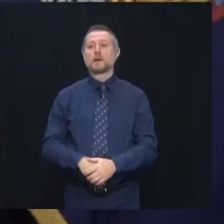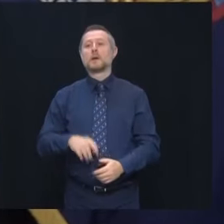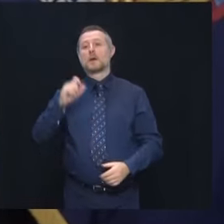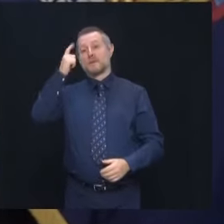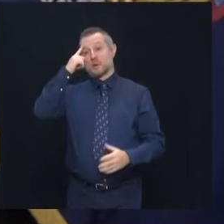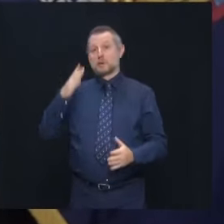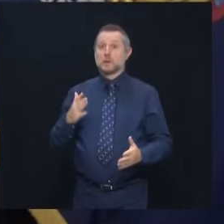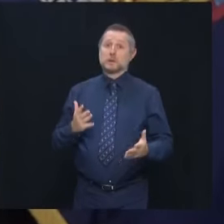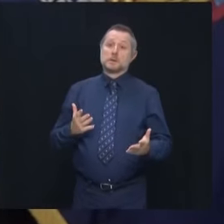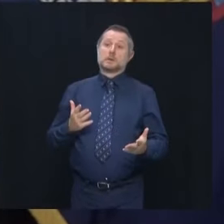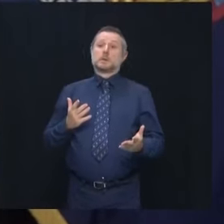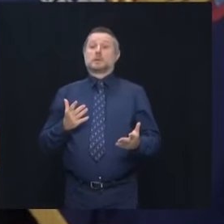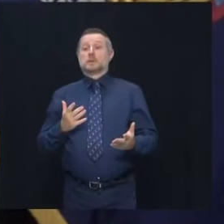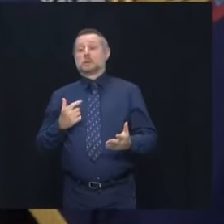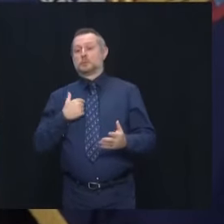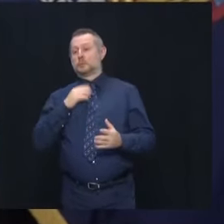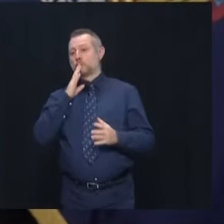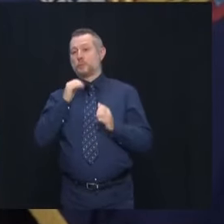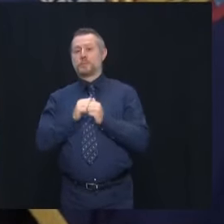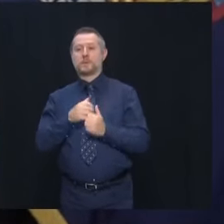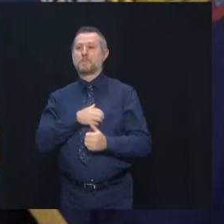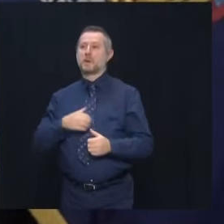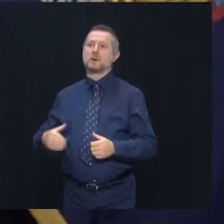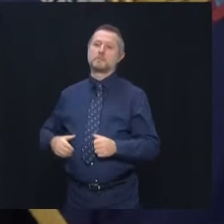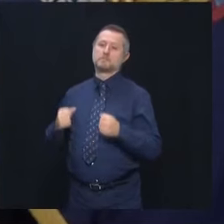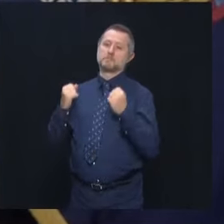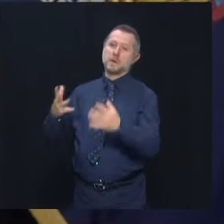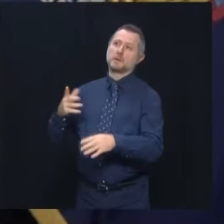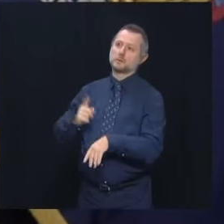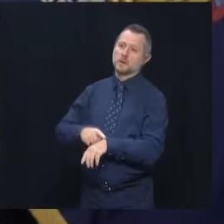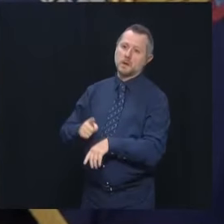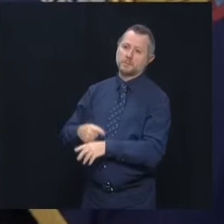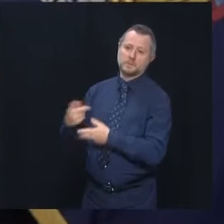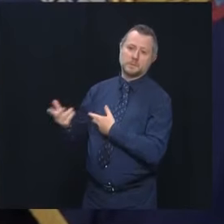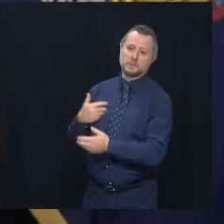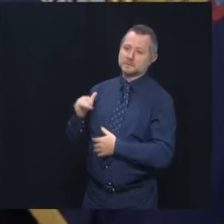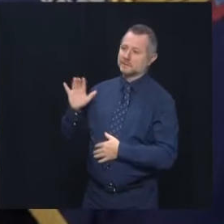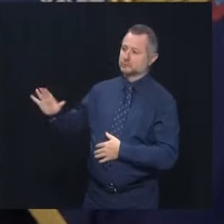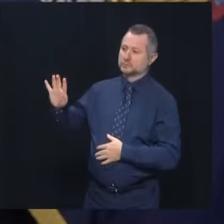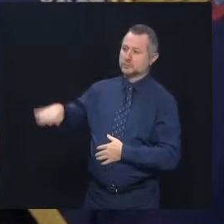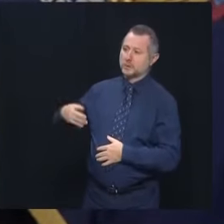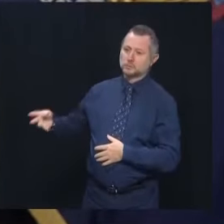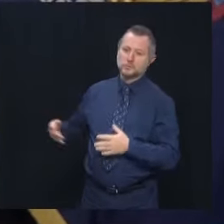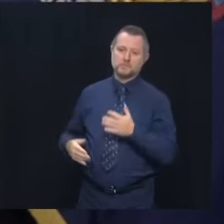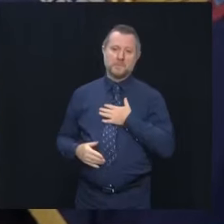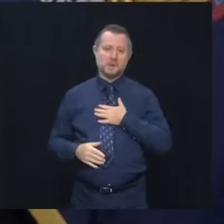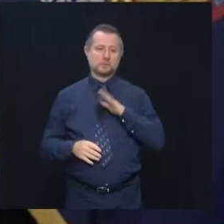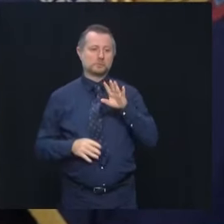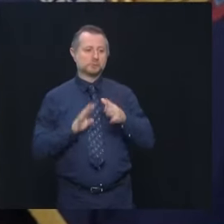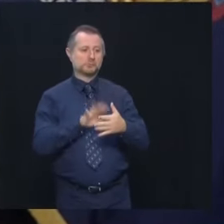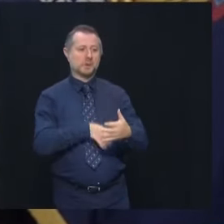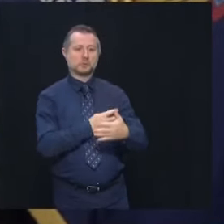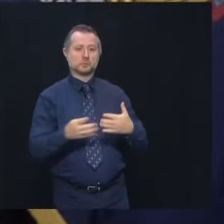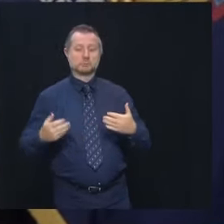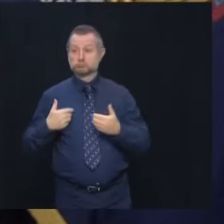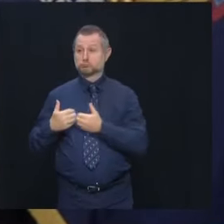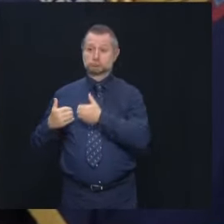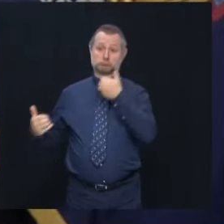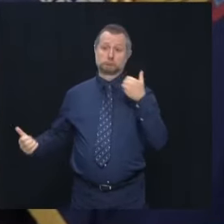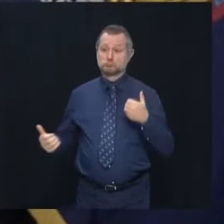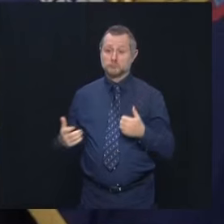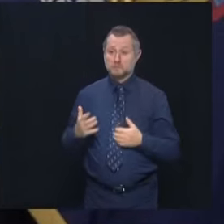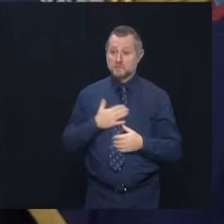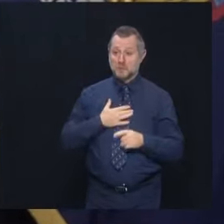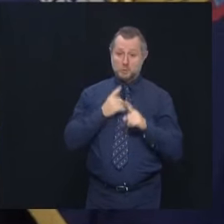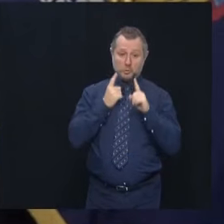I've been with the mayor many times. He has a schedule. I have a schedule. I wanted to get you the information